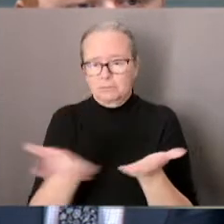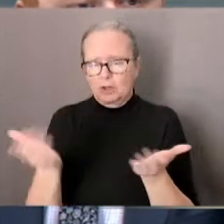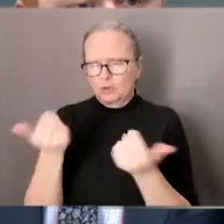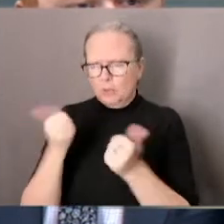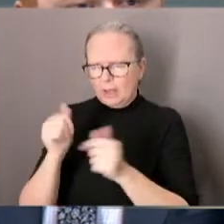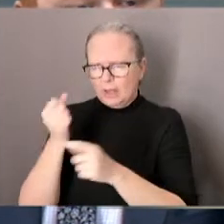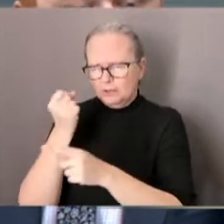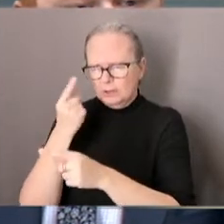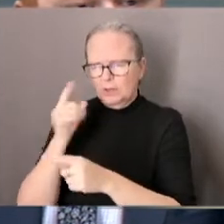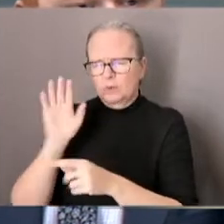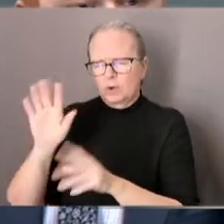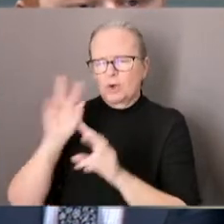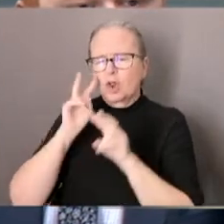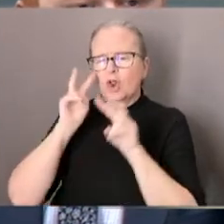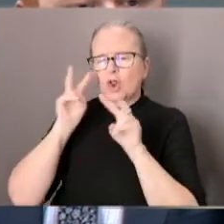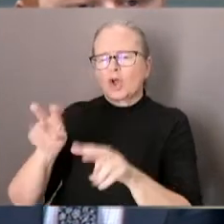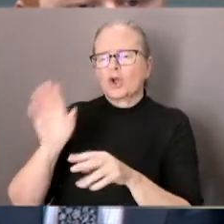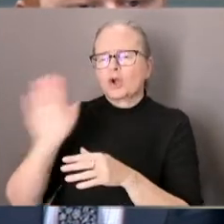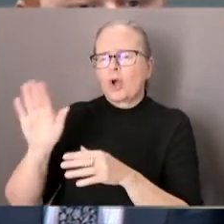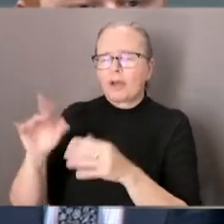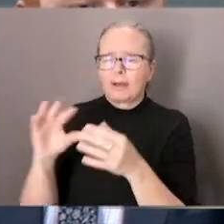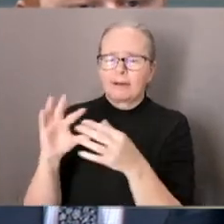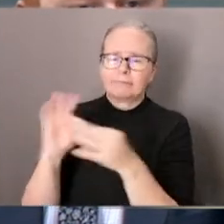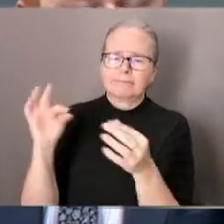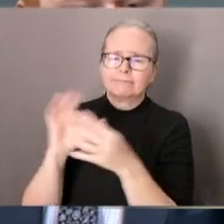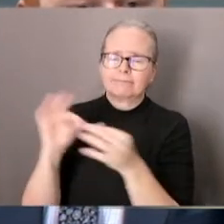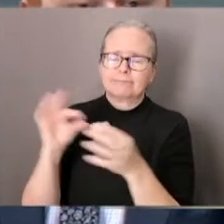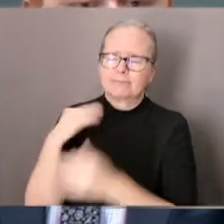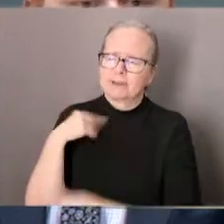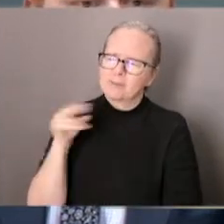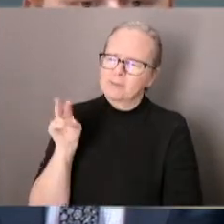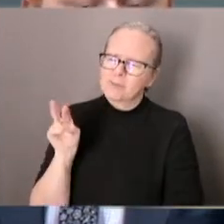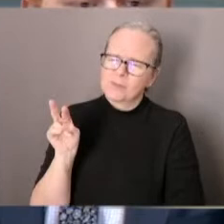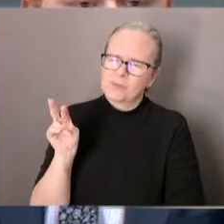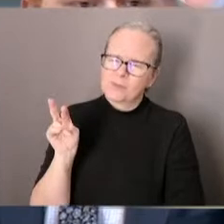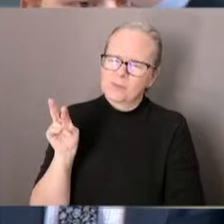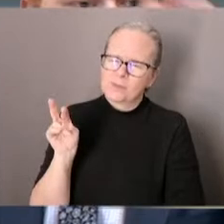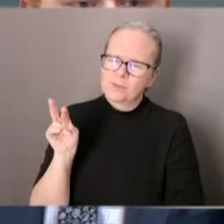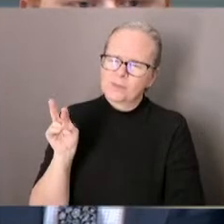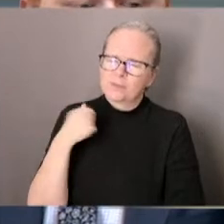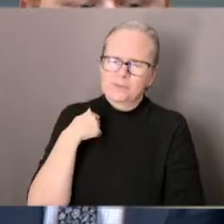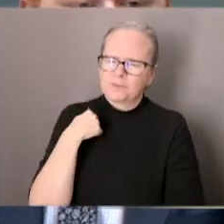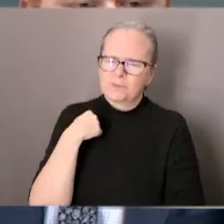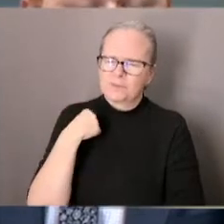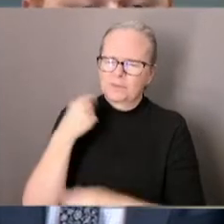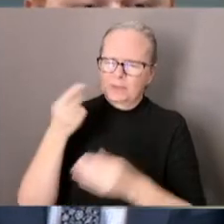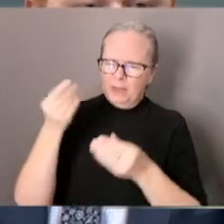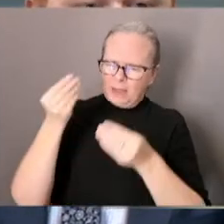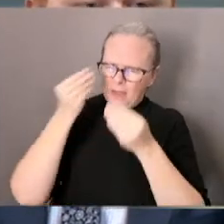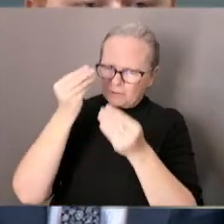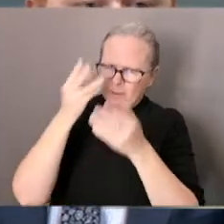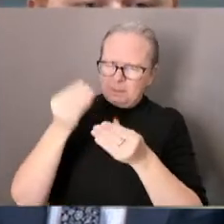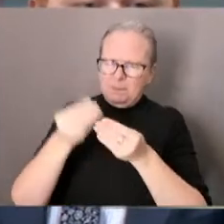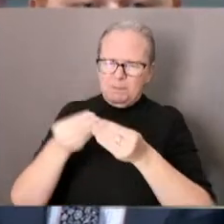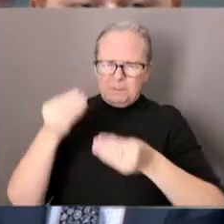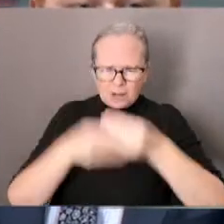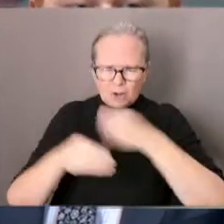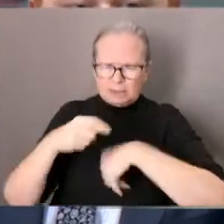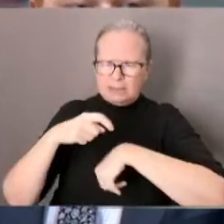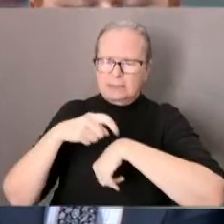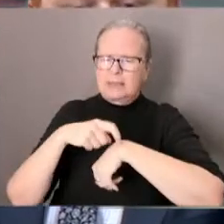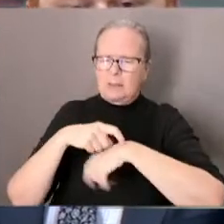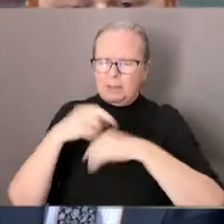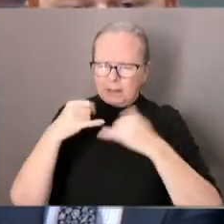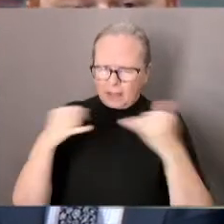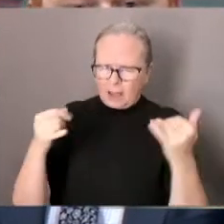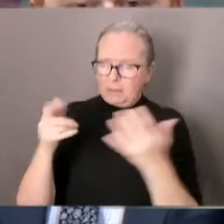head I didn't hear details about a budget I didn't hear any details about timelines I think the member of my colleague mentioned it earlier it seemed as though